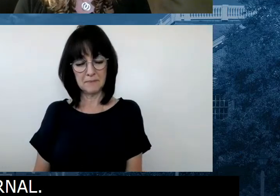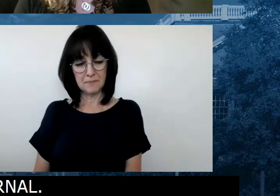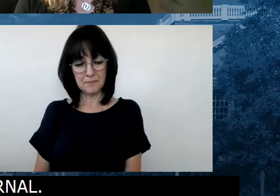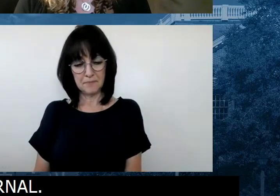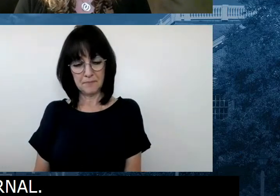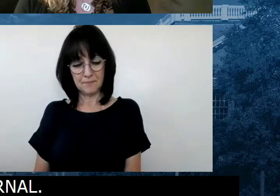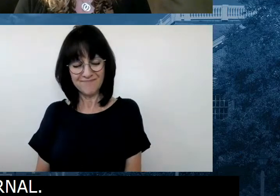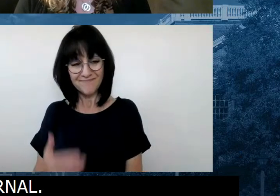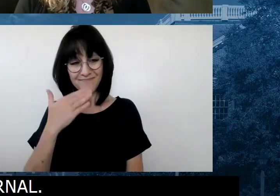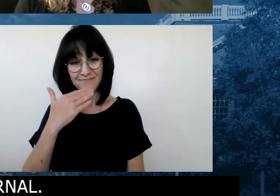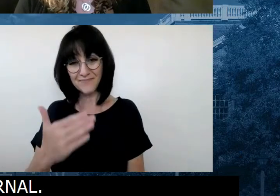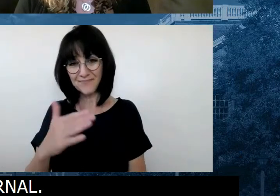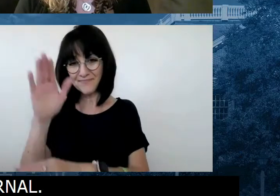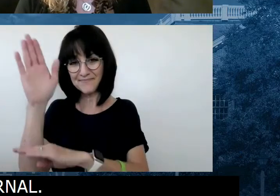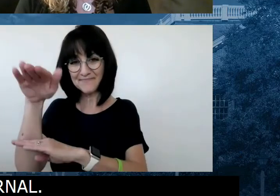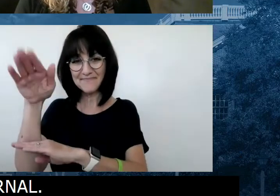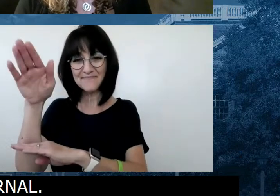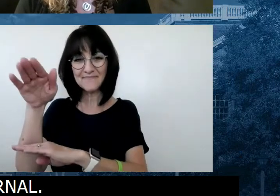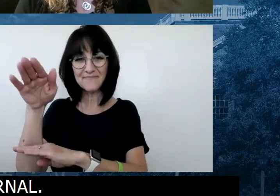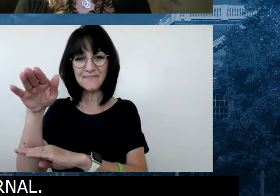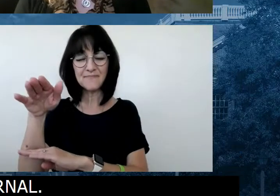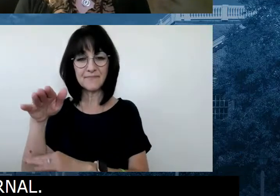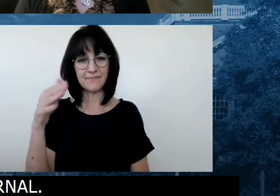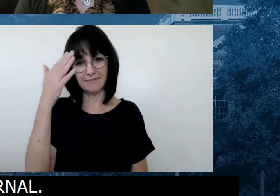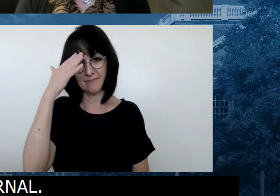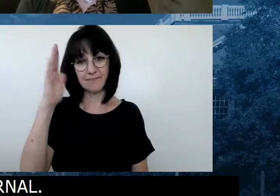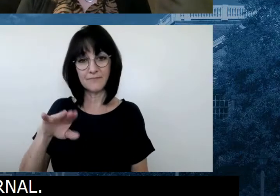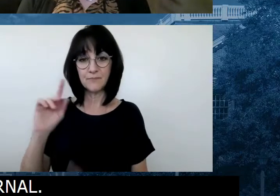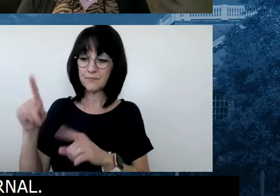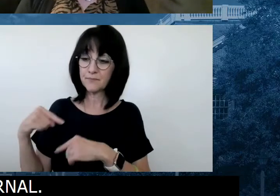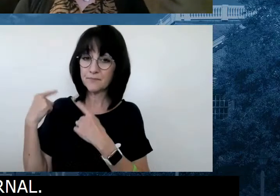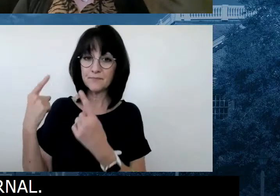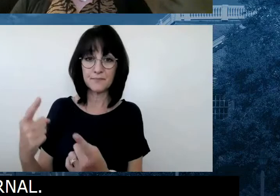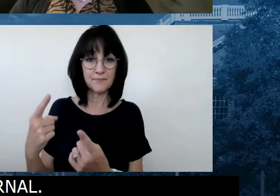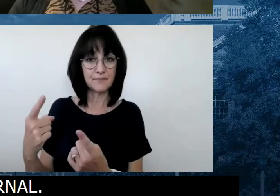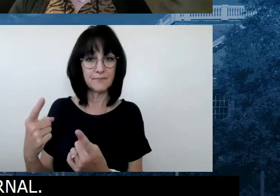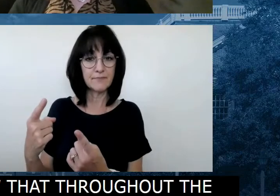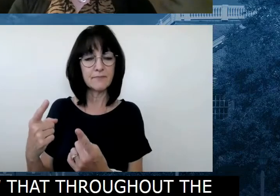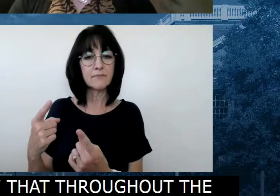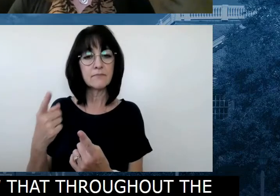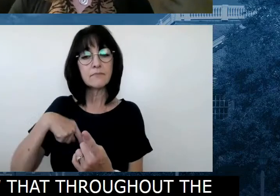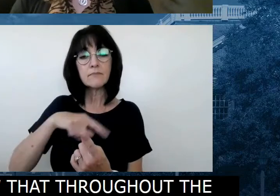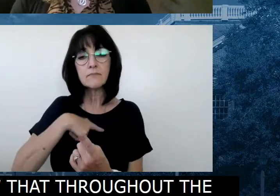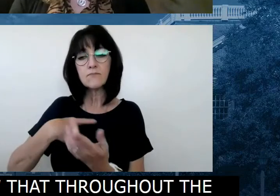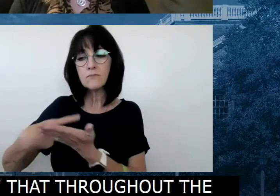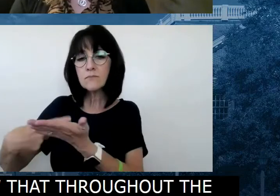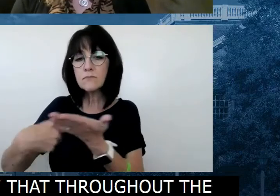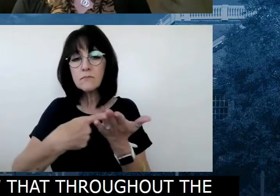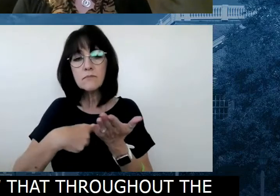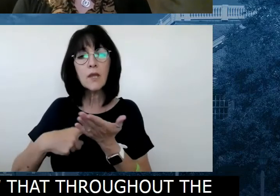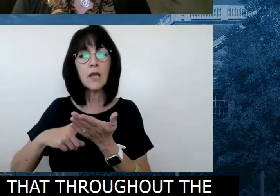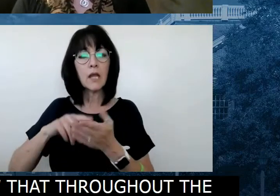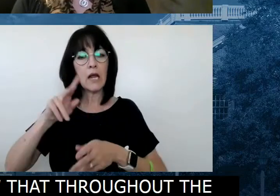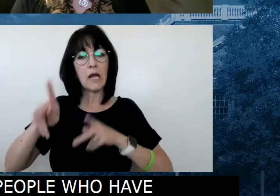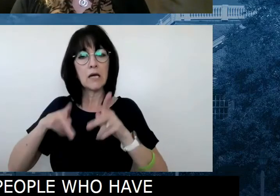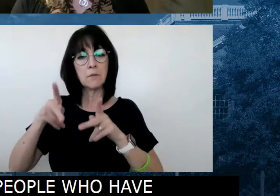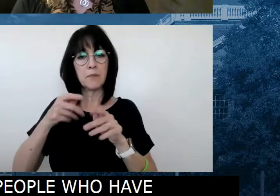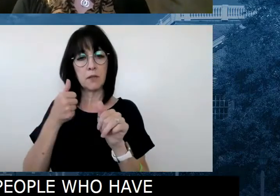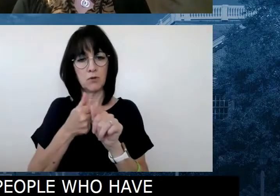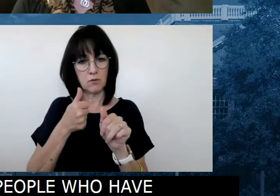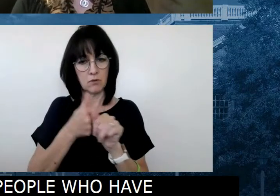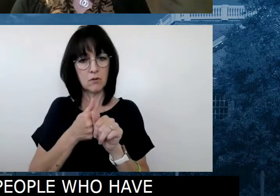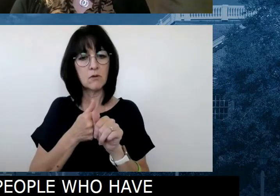Good afternoon. I know that throughout the year we've talked a little bit about people who've suffered from symptoms long-term